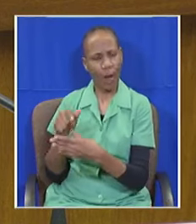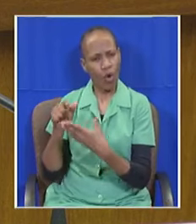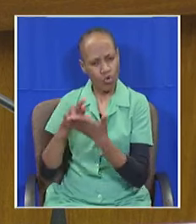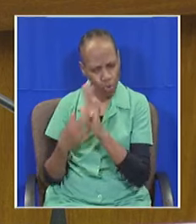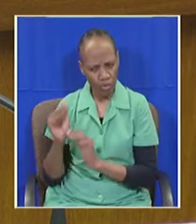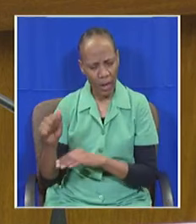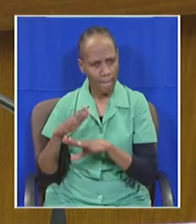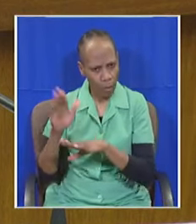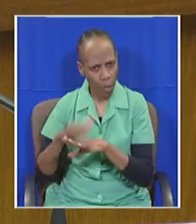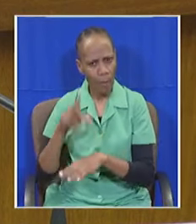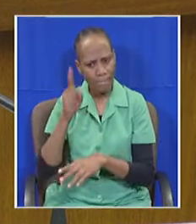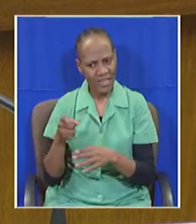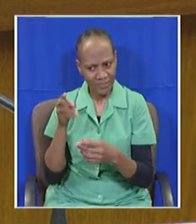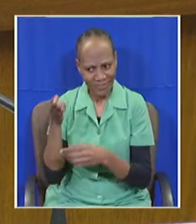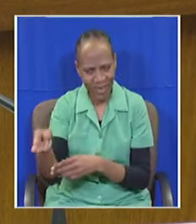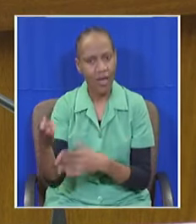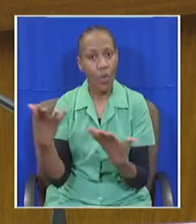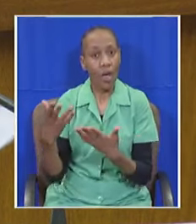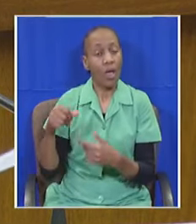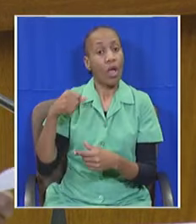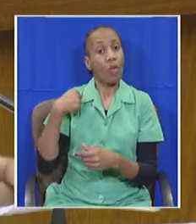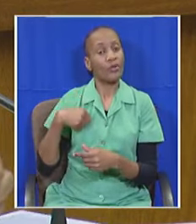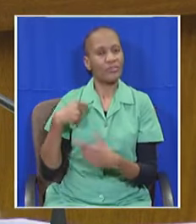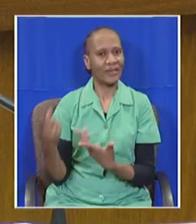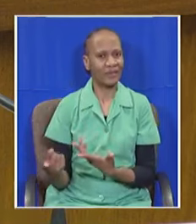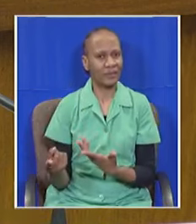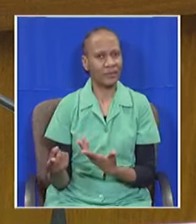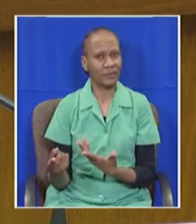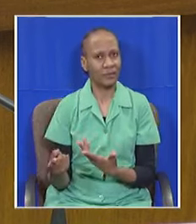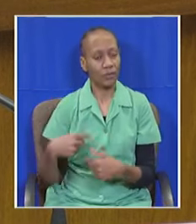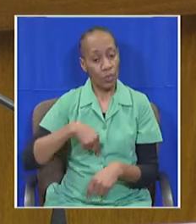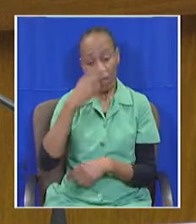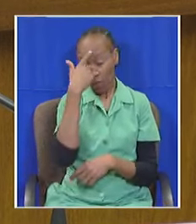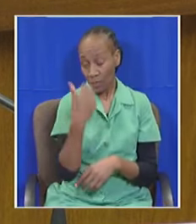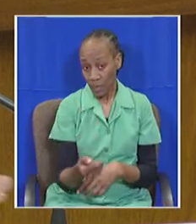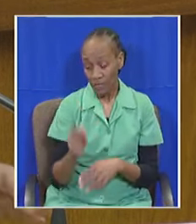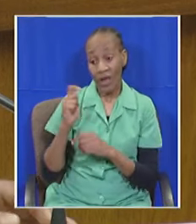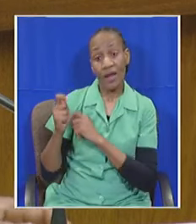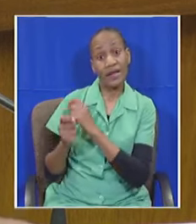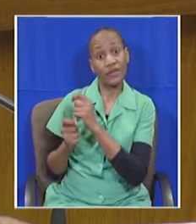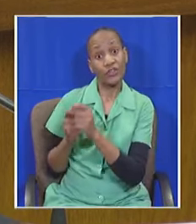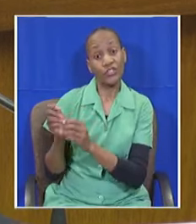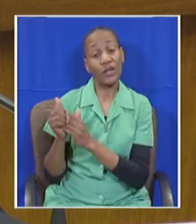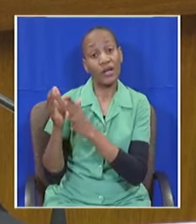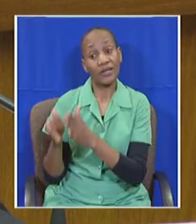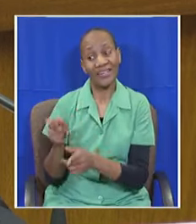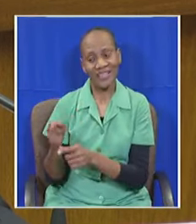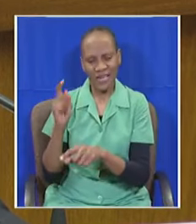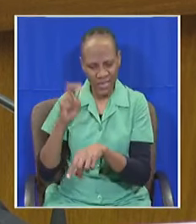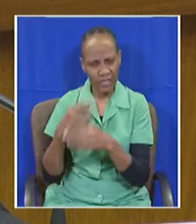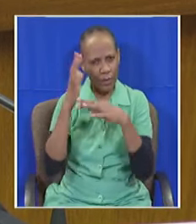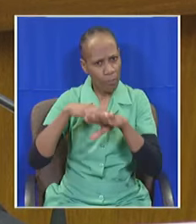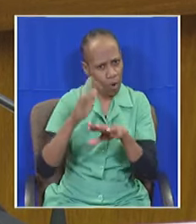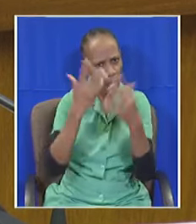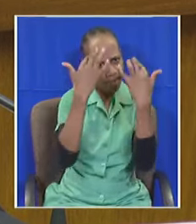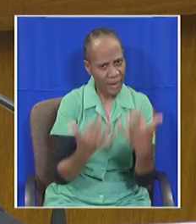role in local government than what is currently provided. We believe that our traditional leaders need to be assisted financially to go